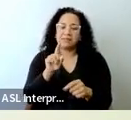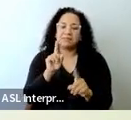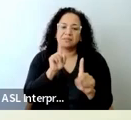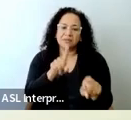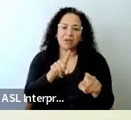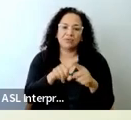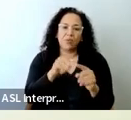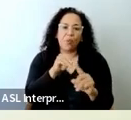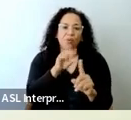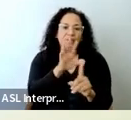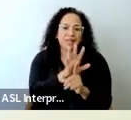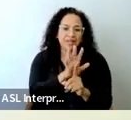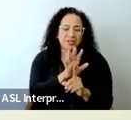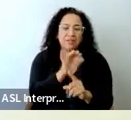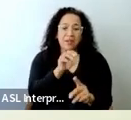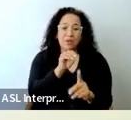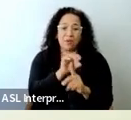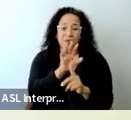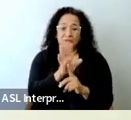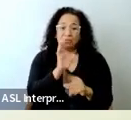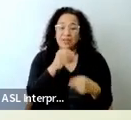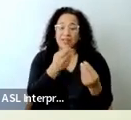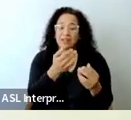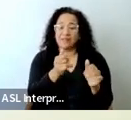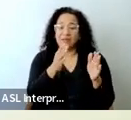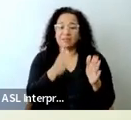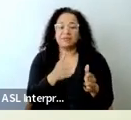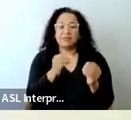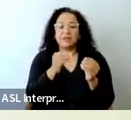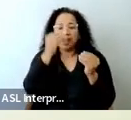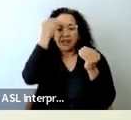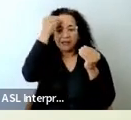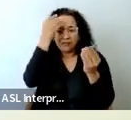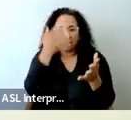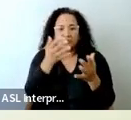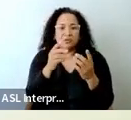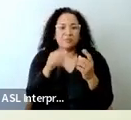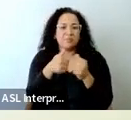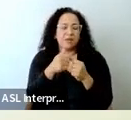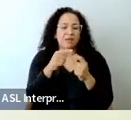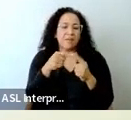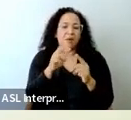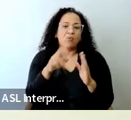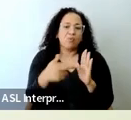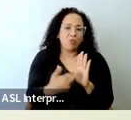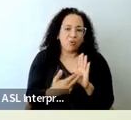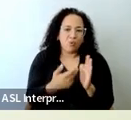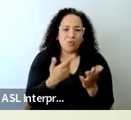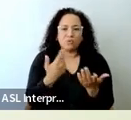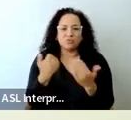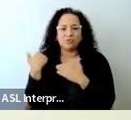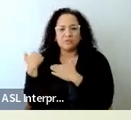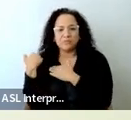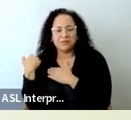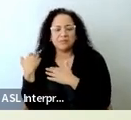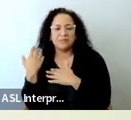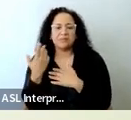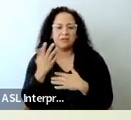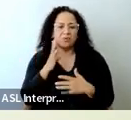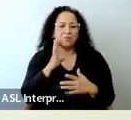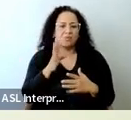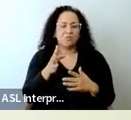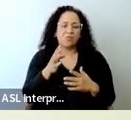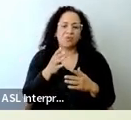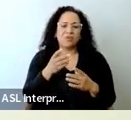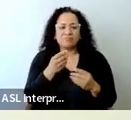orientation. The orientation will give the potential participant information about roles, responsibilities. It will